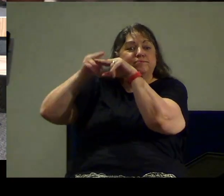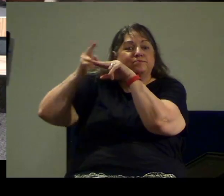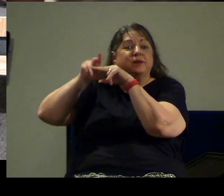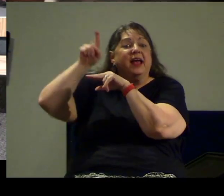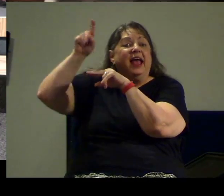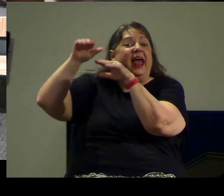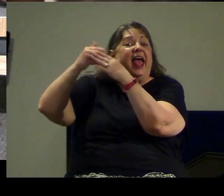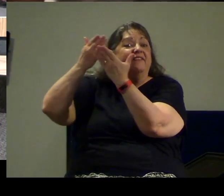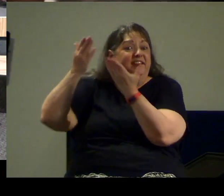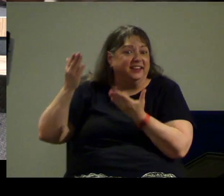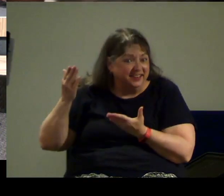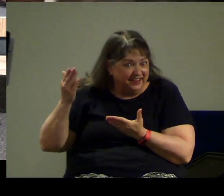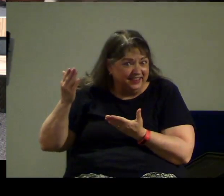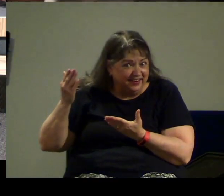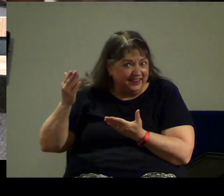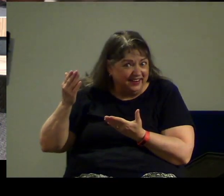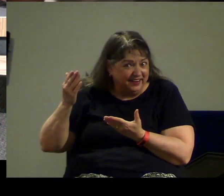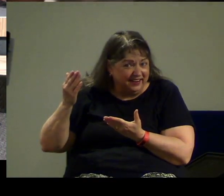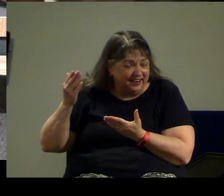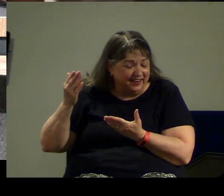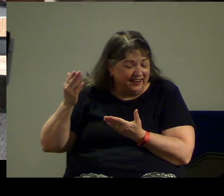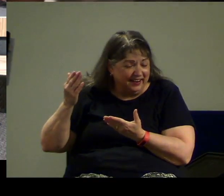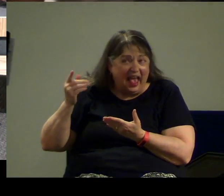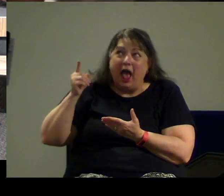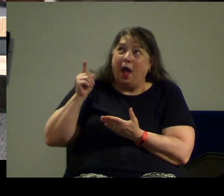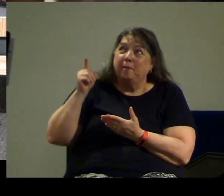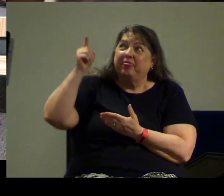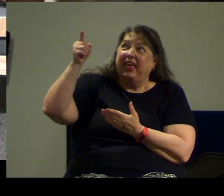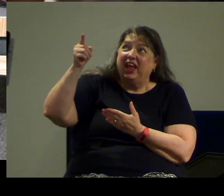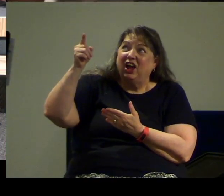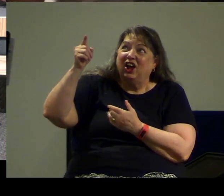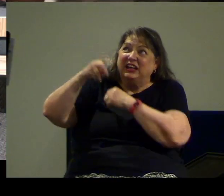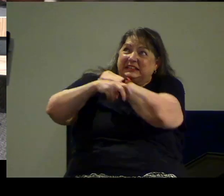that treasure that no man, that no one can take.